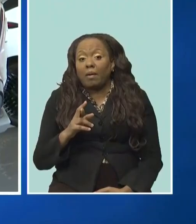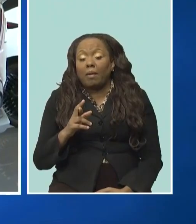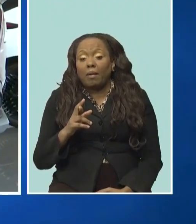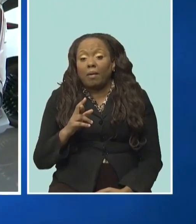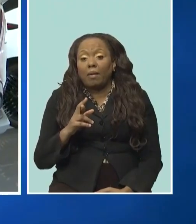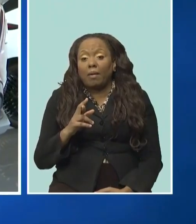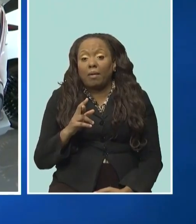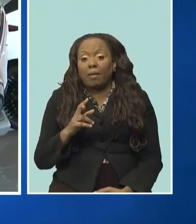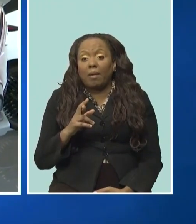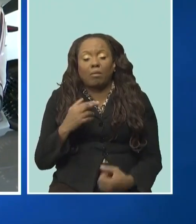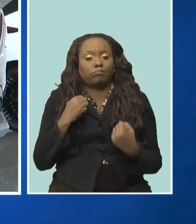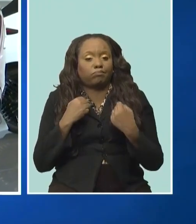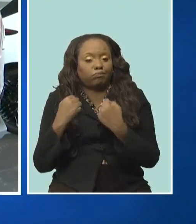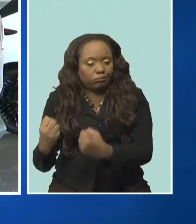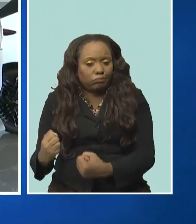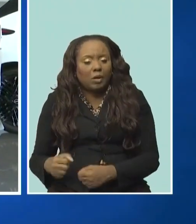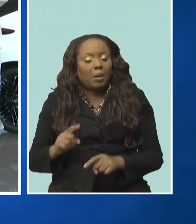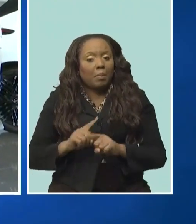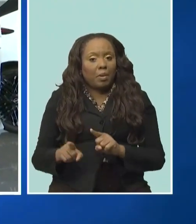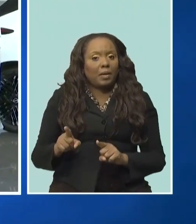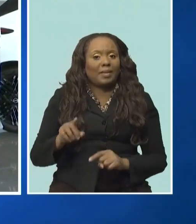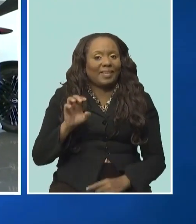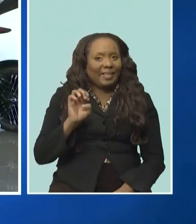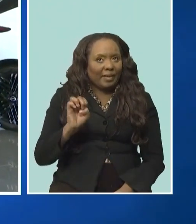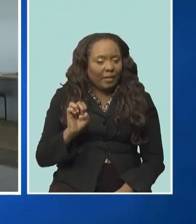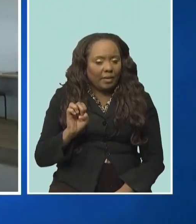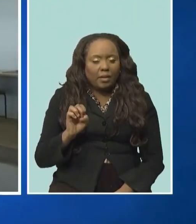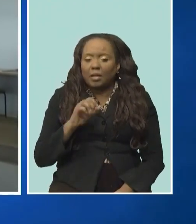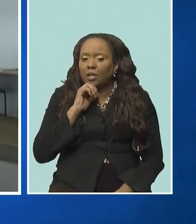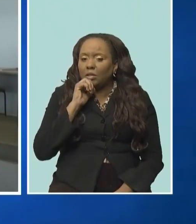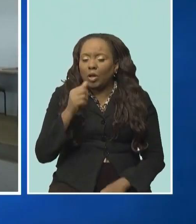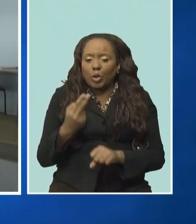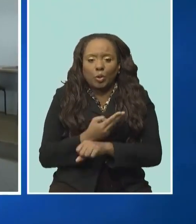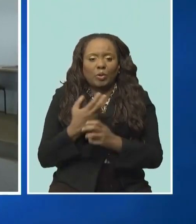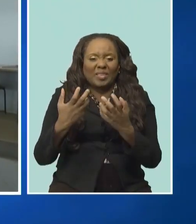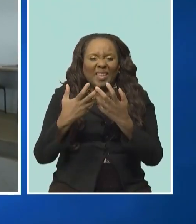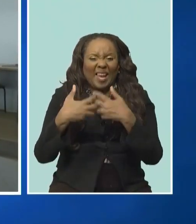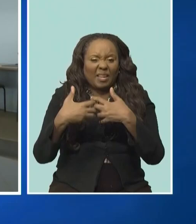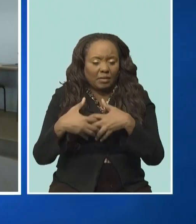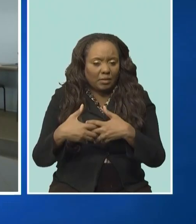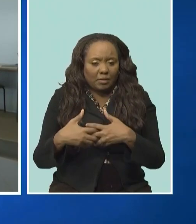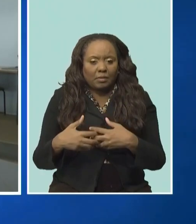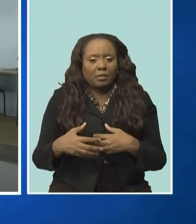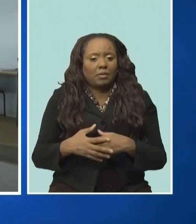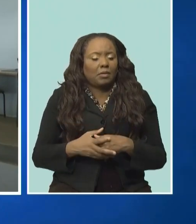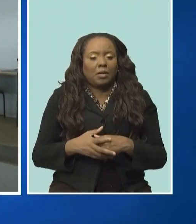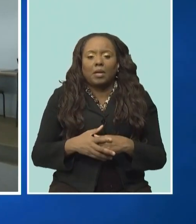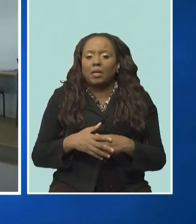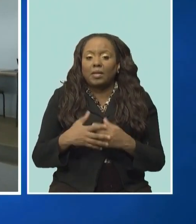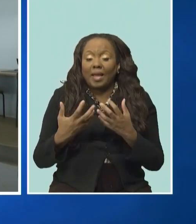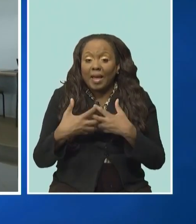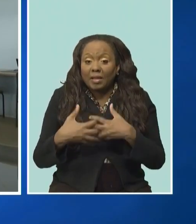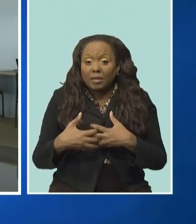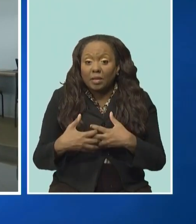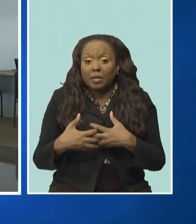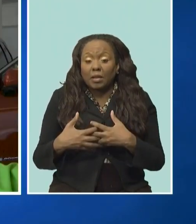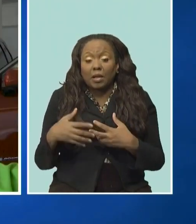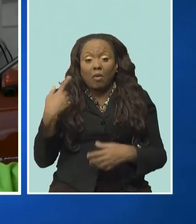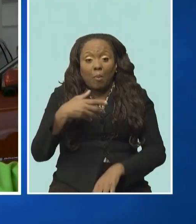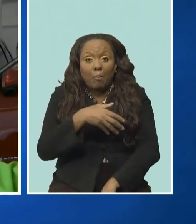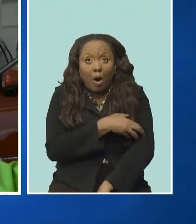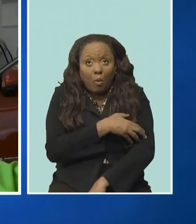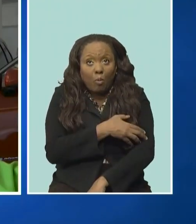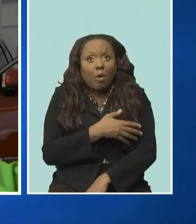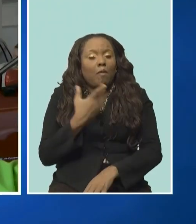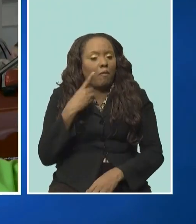e-Power configuration, the vehicle does not drive on the engine. The engine is simply a generator to produce the power for the motor. Senior General